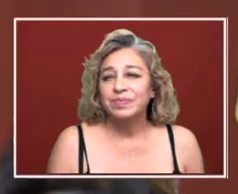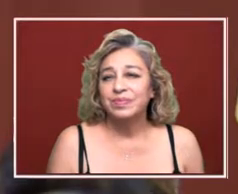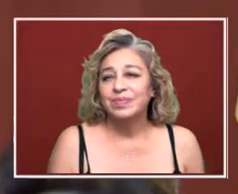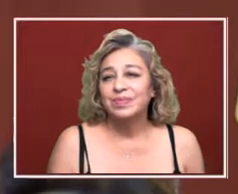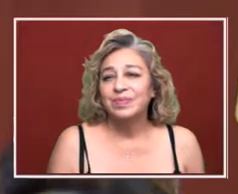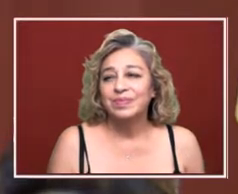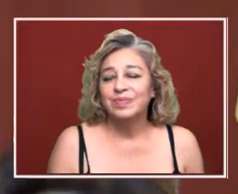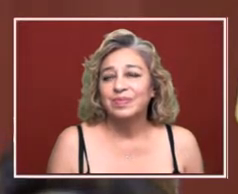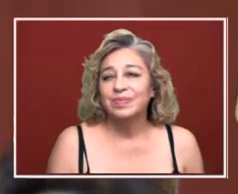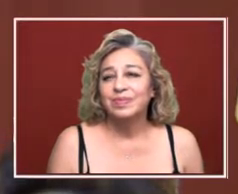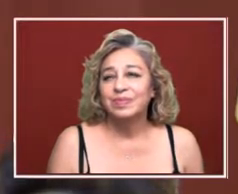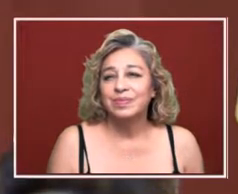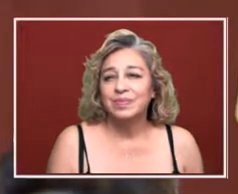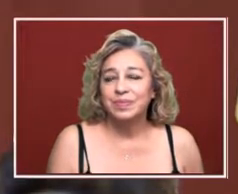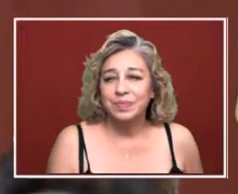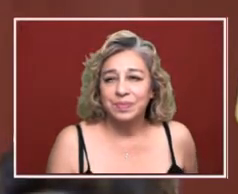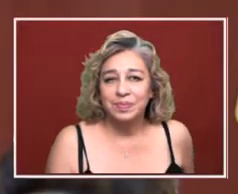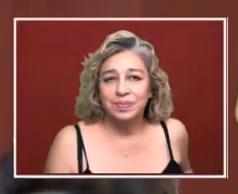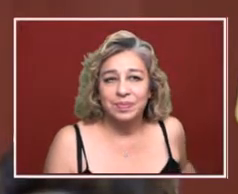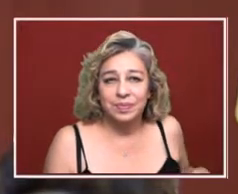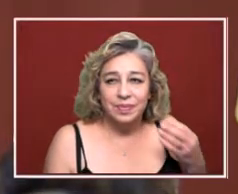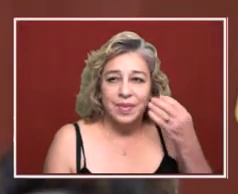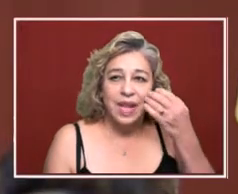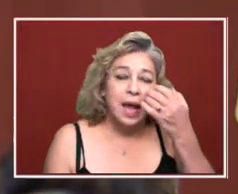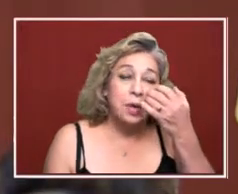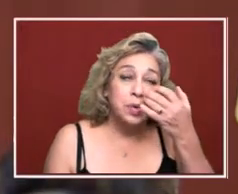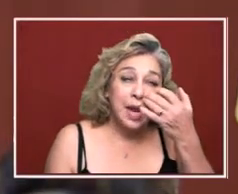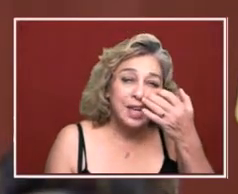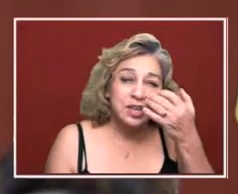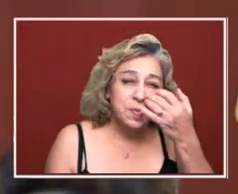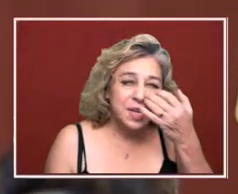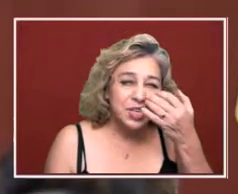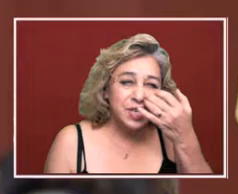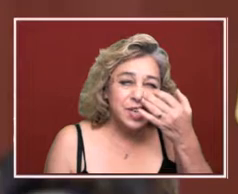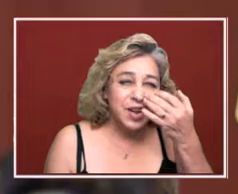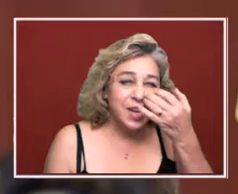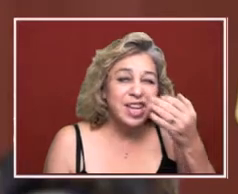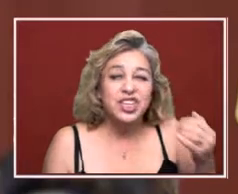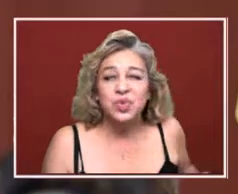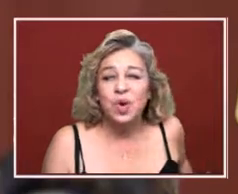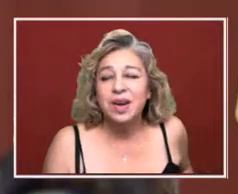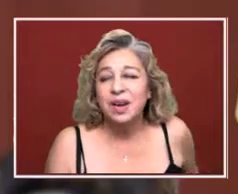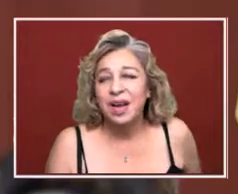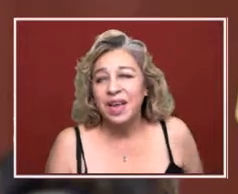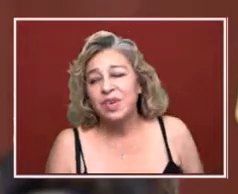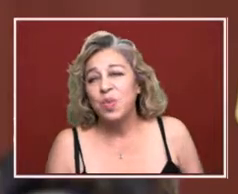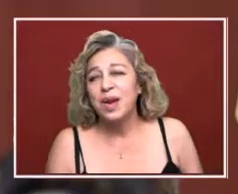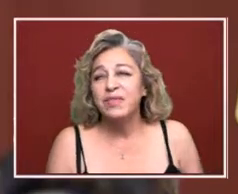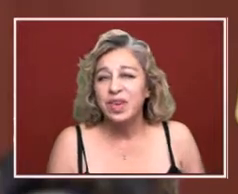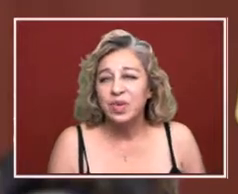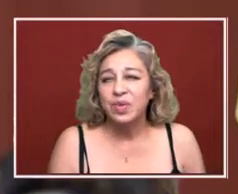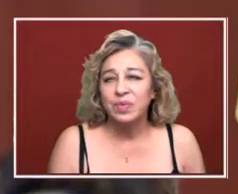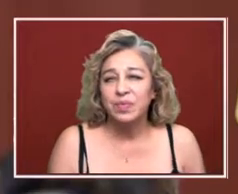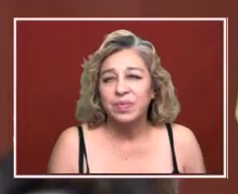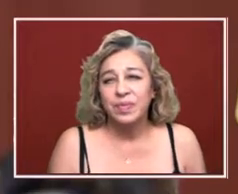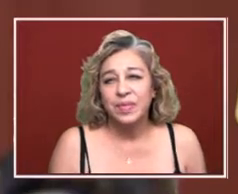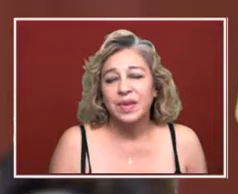Quisiera pues mencionarlos a todos. I would like to mention each and one, every one of